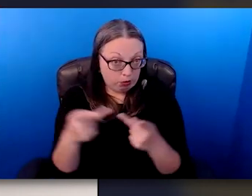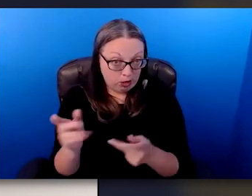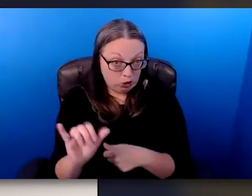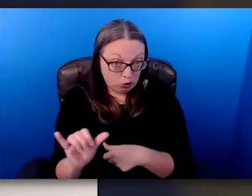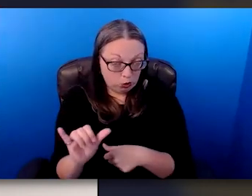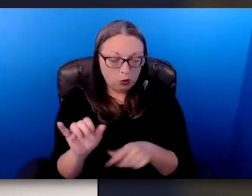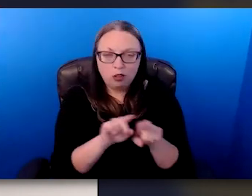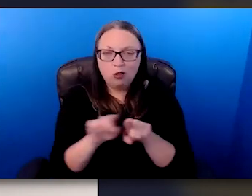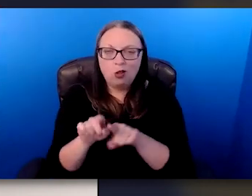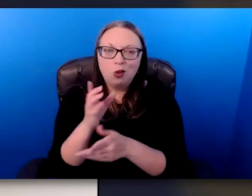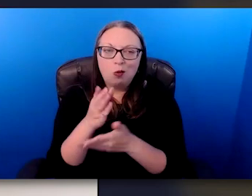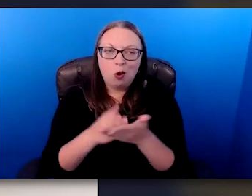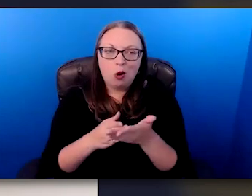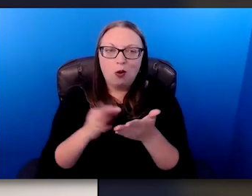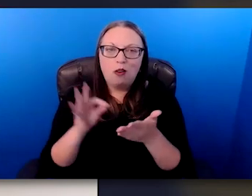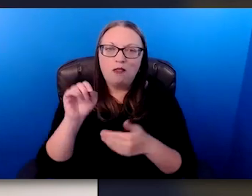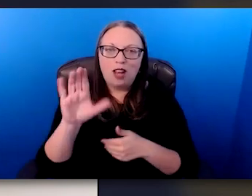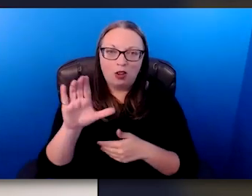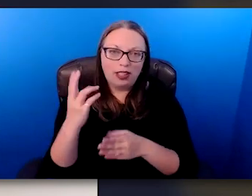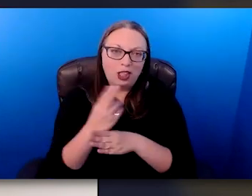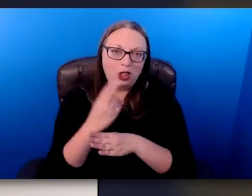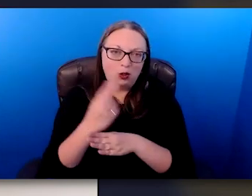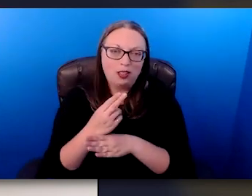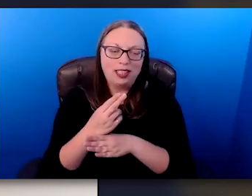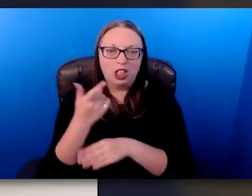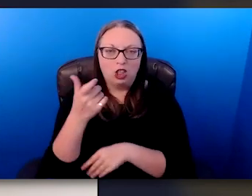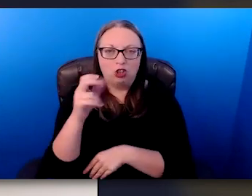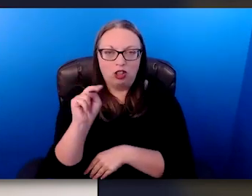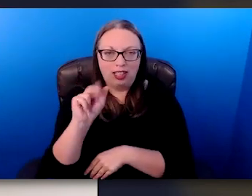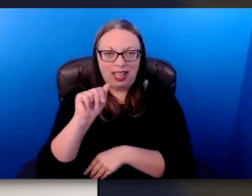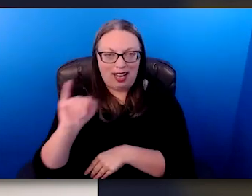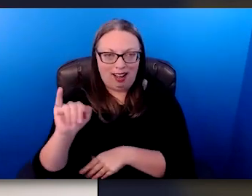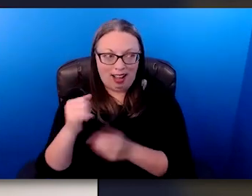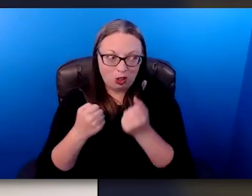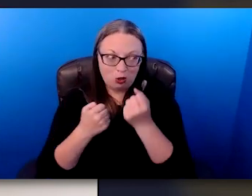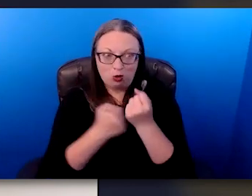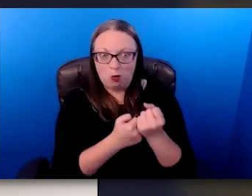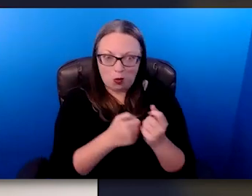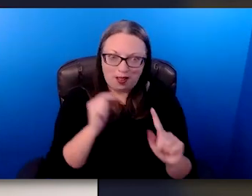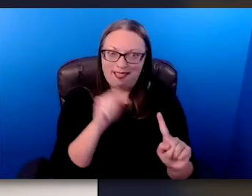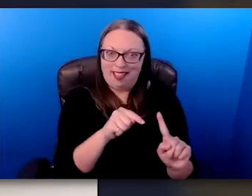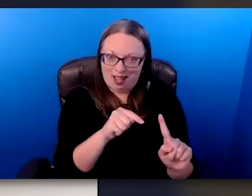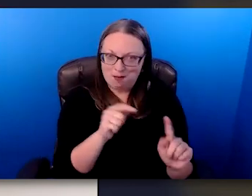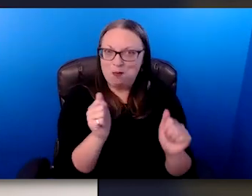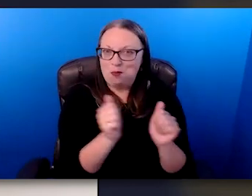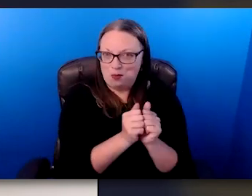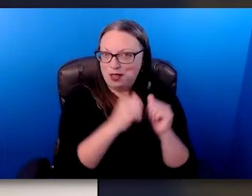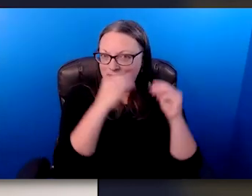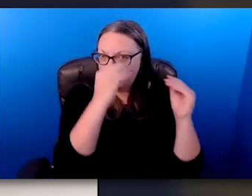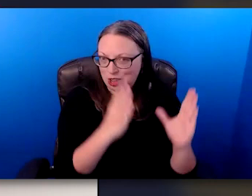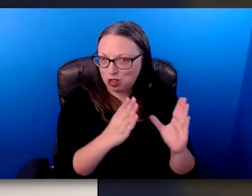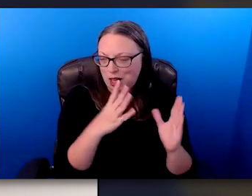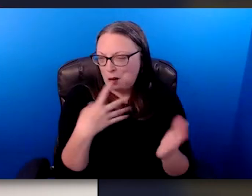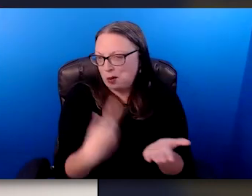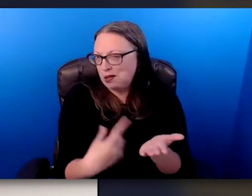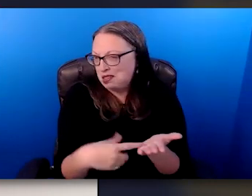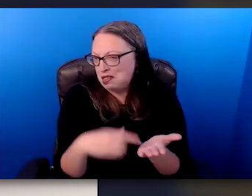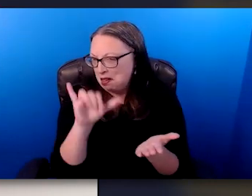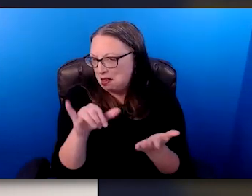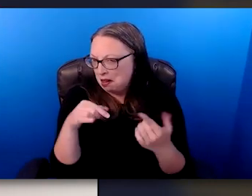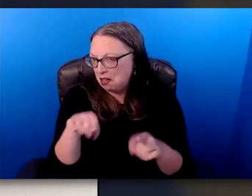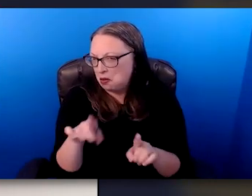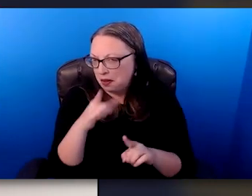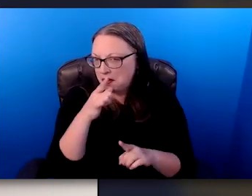around faculty using Gen AI to assist them with teaching tasks. So that's the other piece. And we were talking at lunch about how, you know,